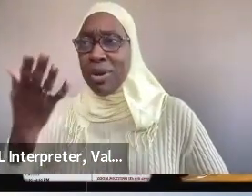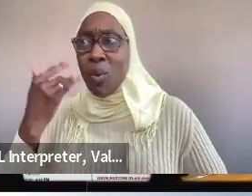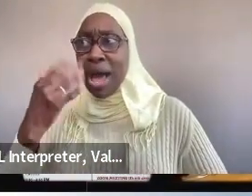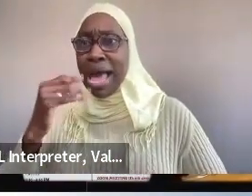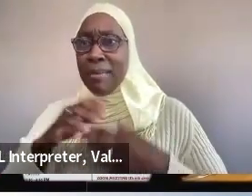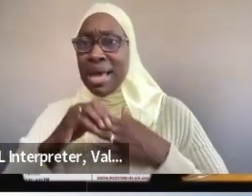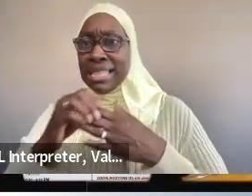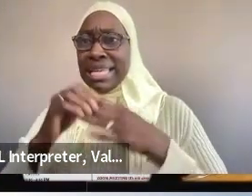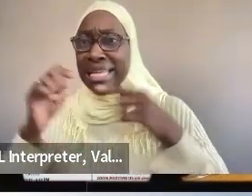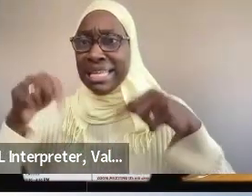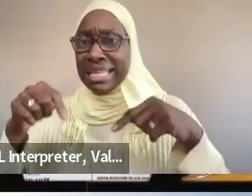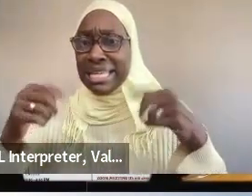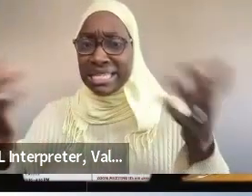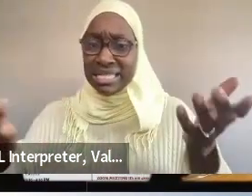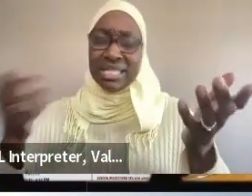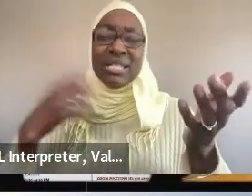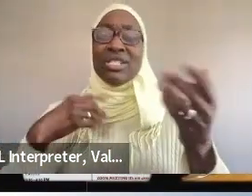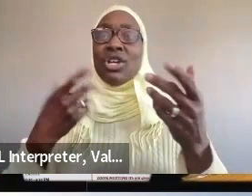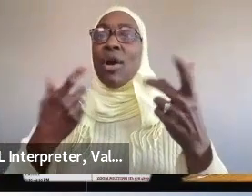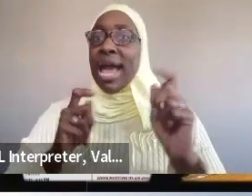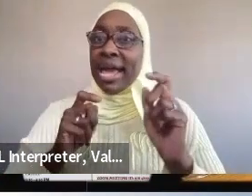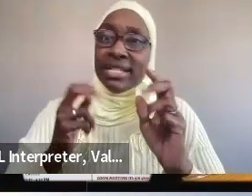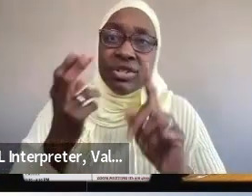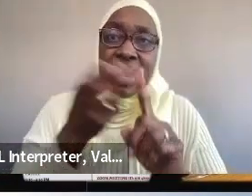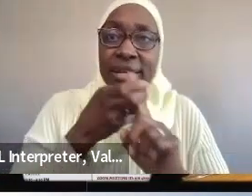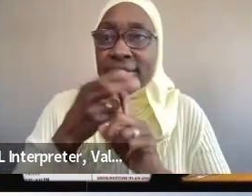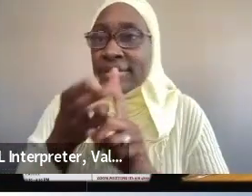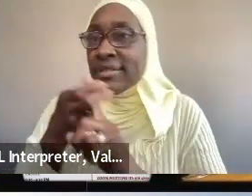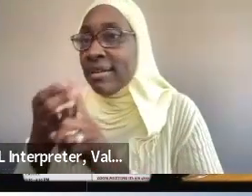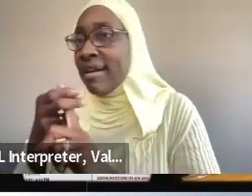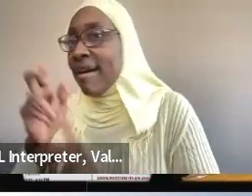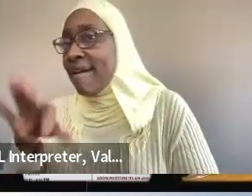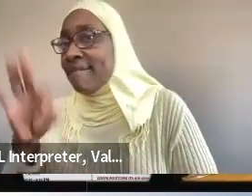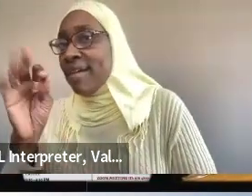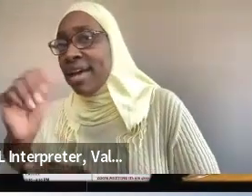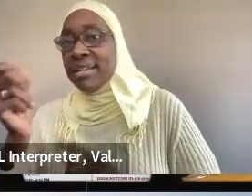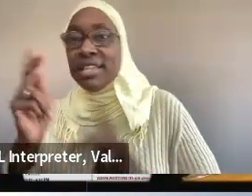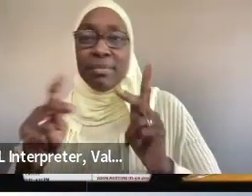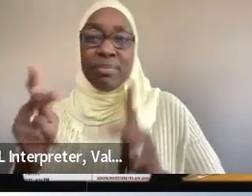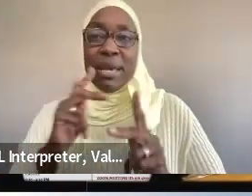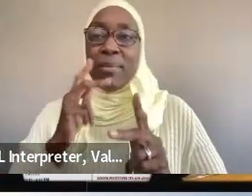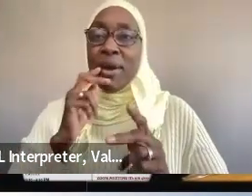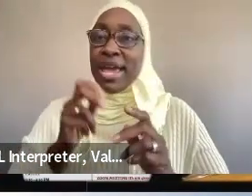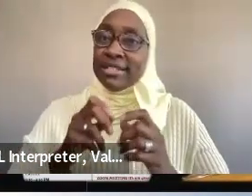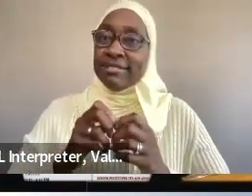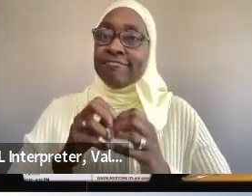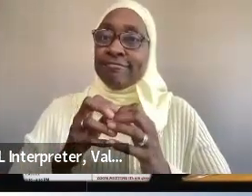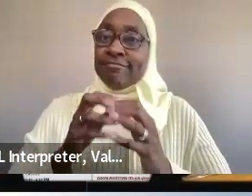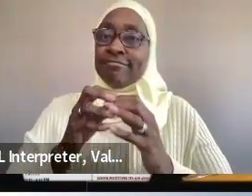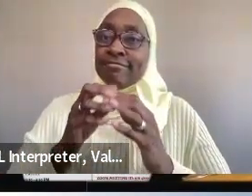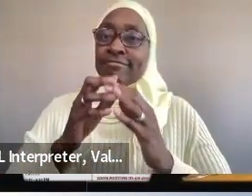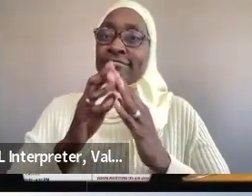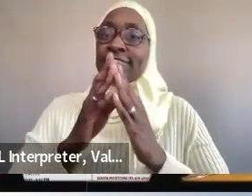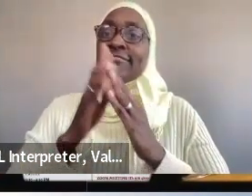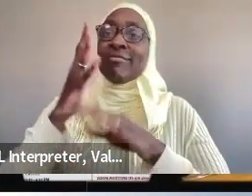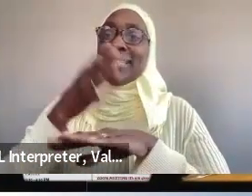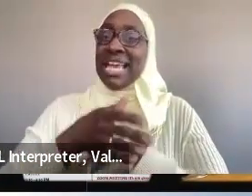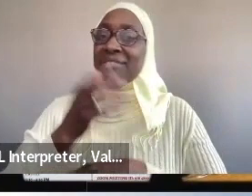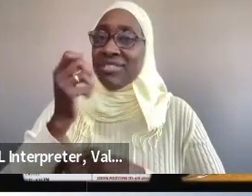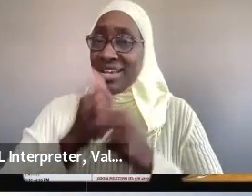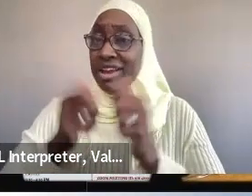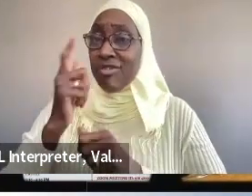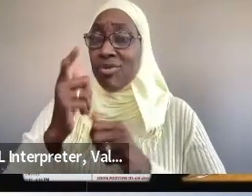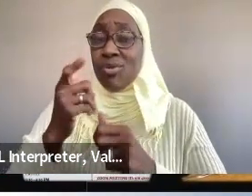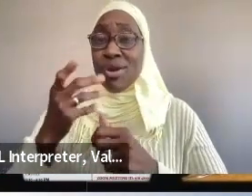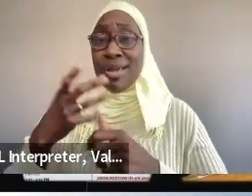then, taking the time and effort to go try to like find other people and, essentially build it back up right after everyone leaves is like it's a challenge. And